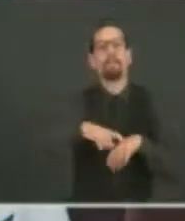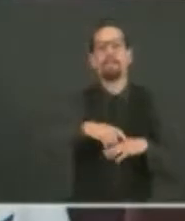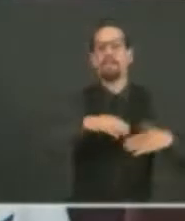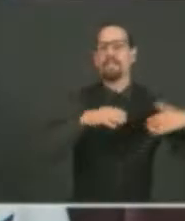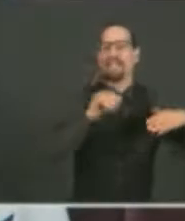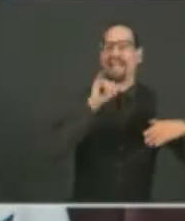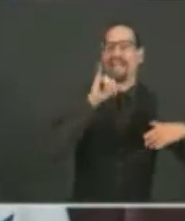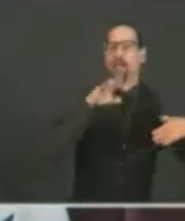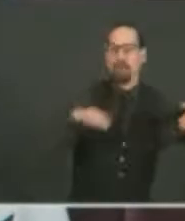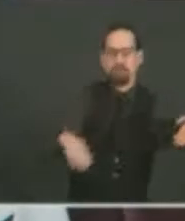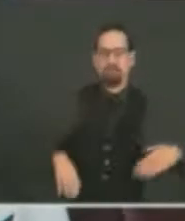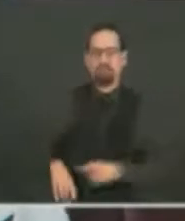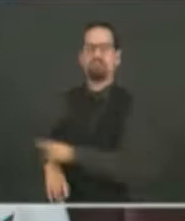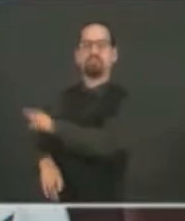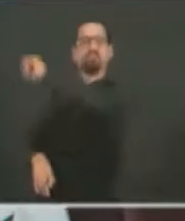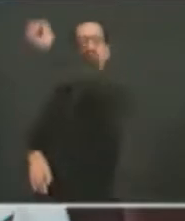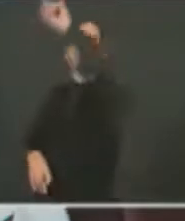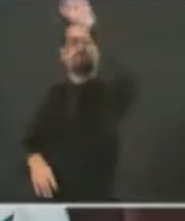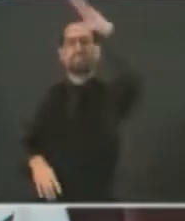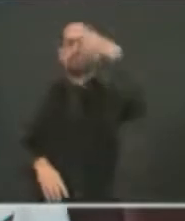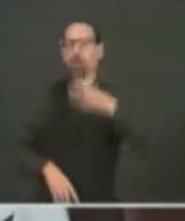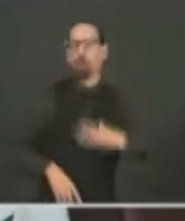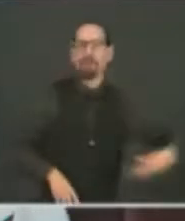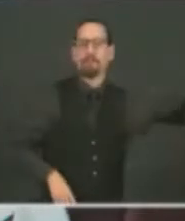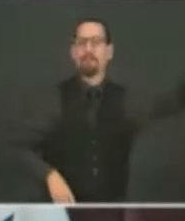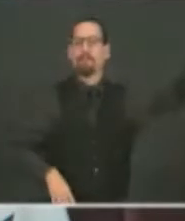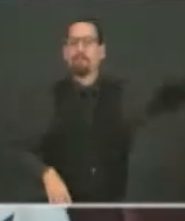effective approaches that they offer.